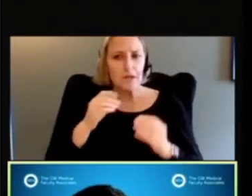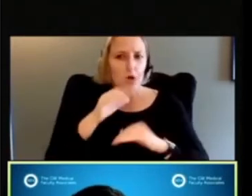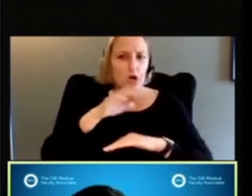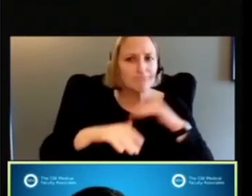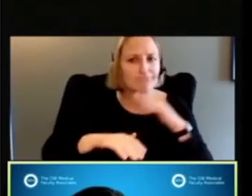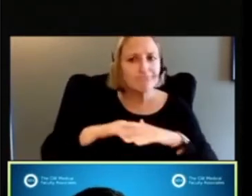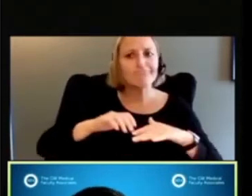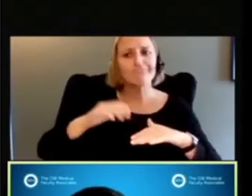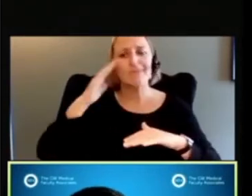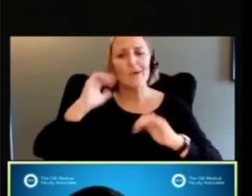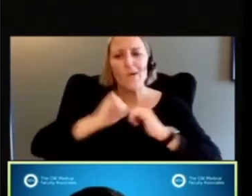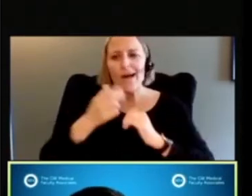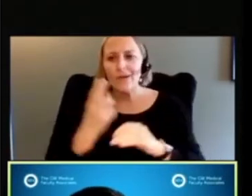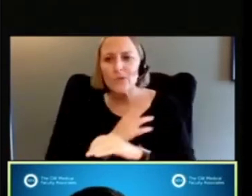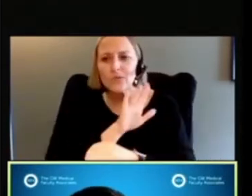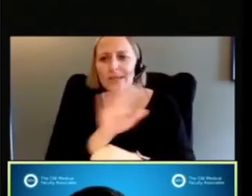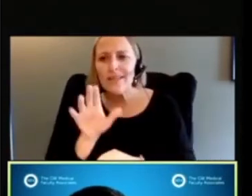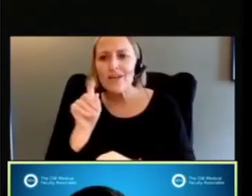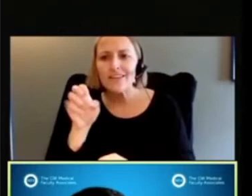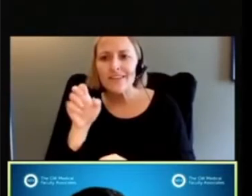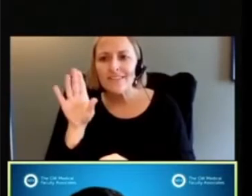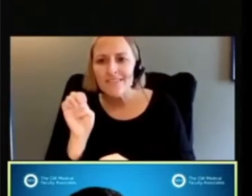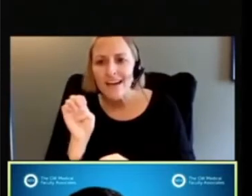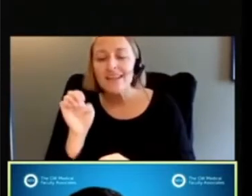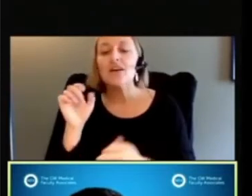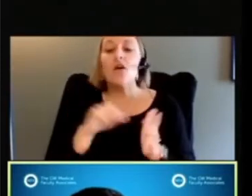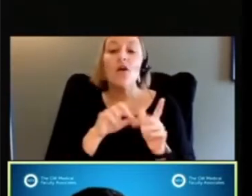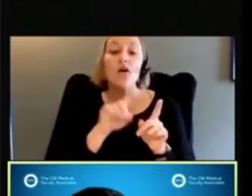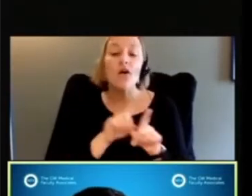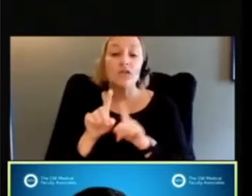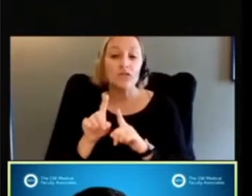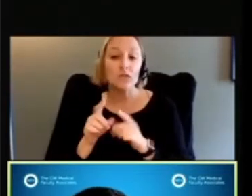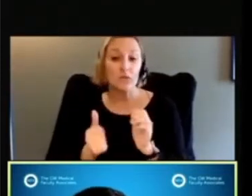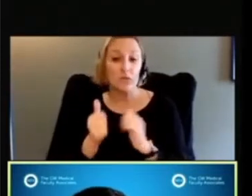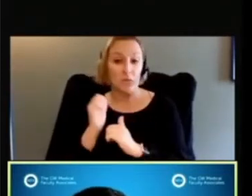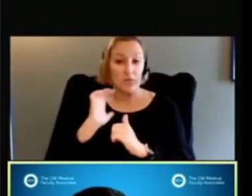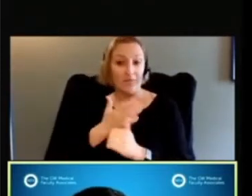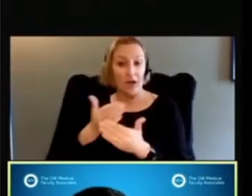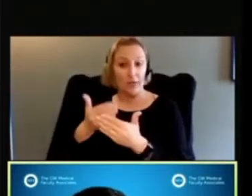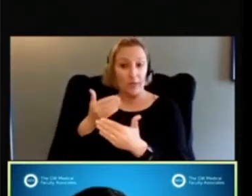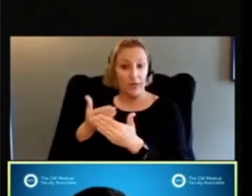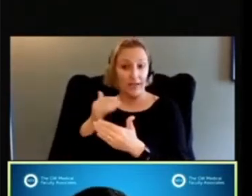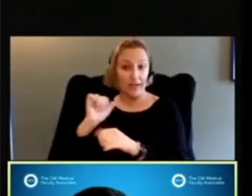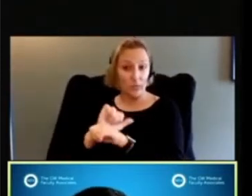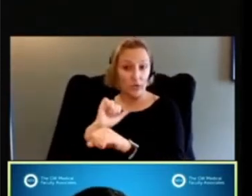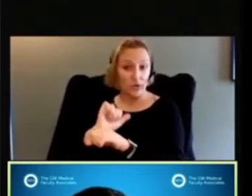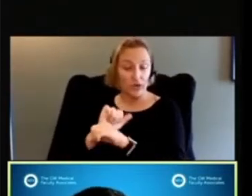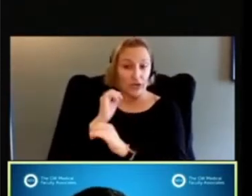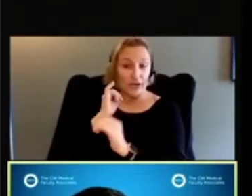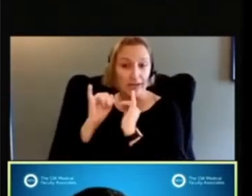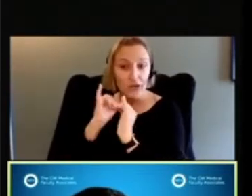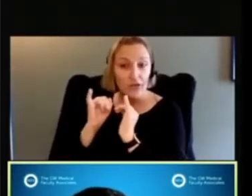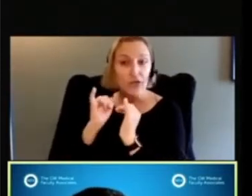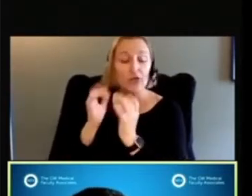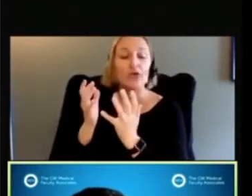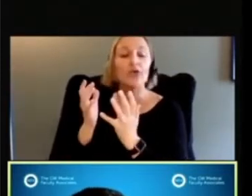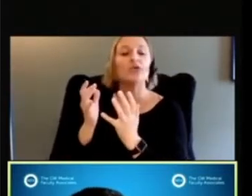And also, a lot of our pre-work and interviews had